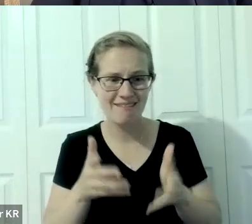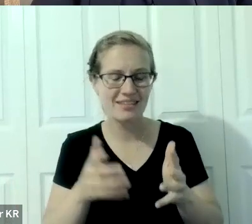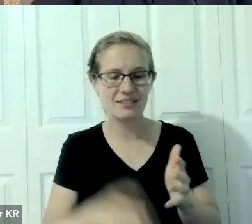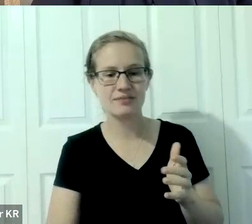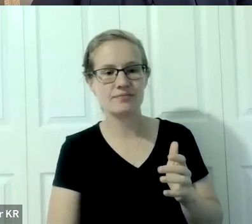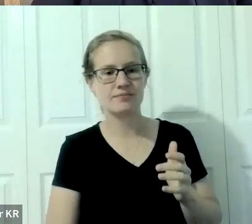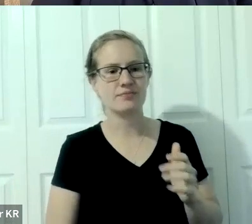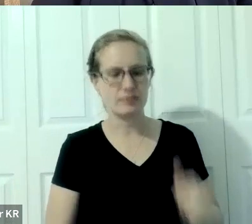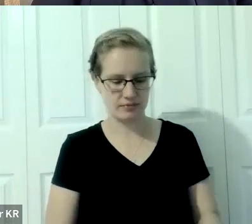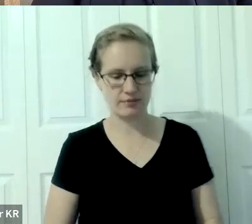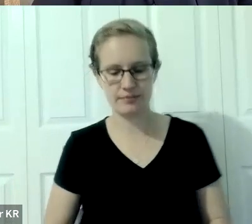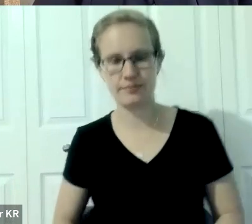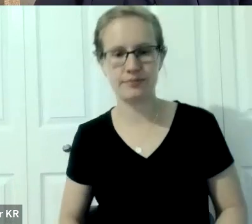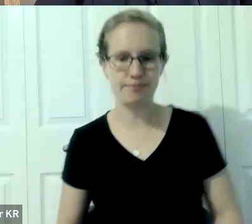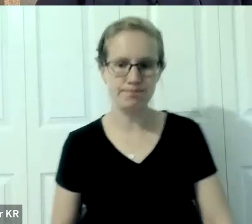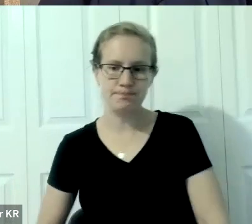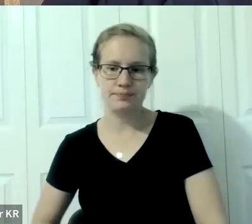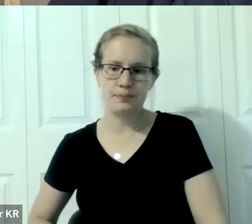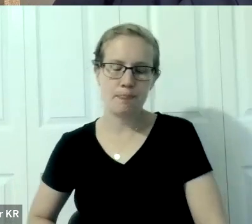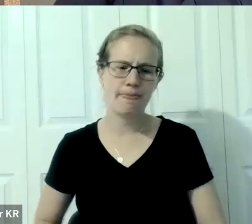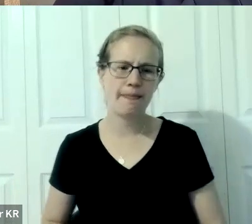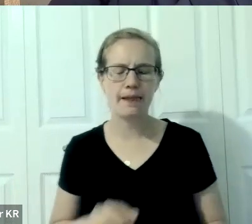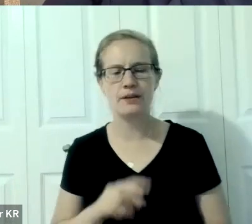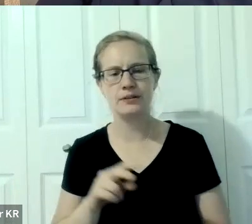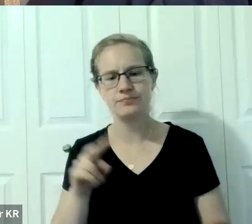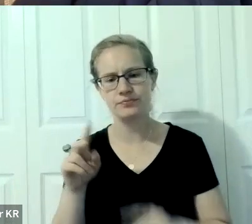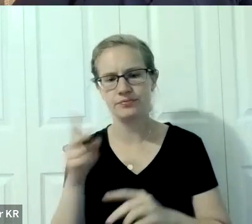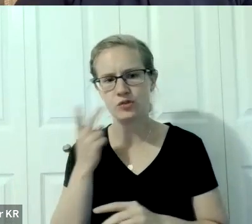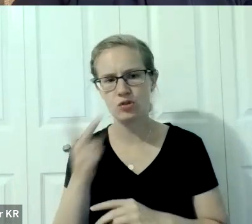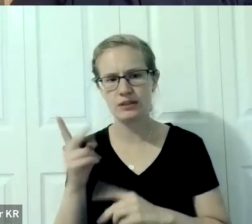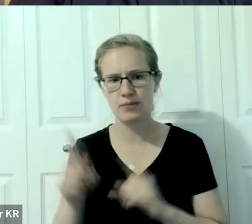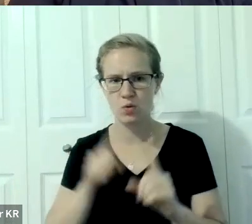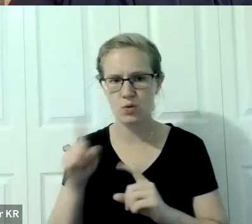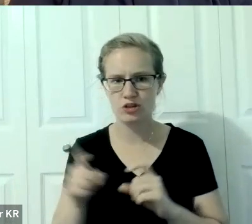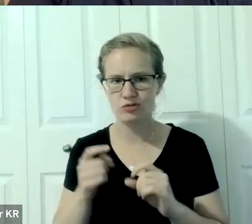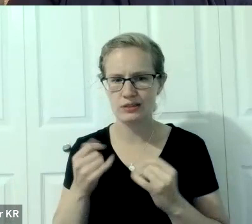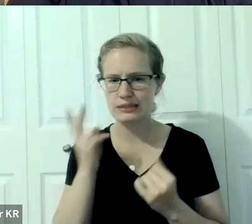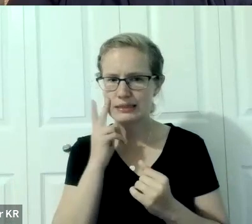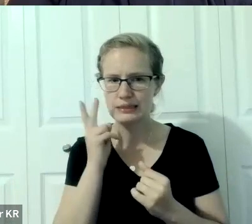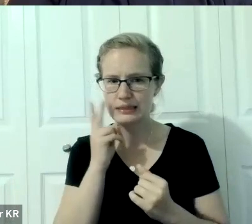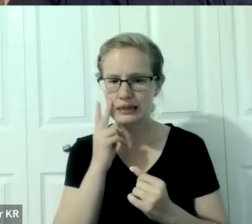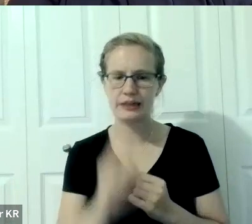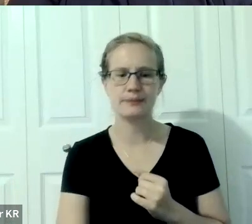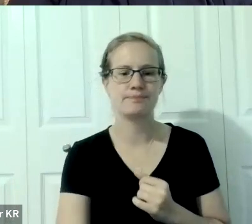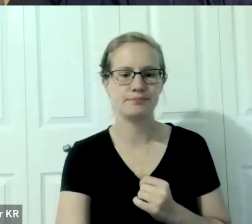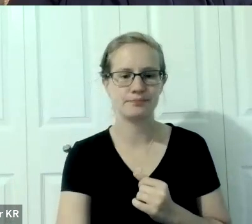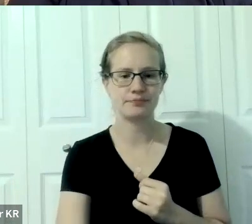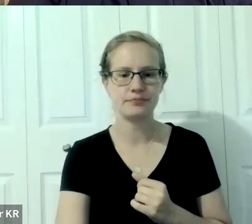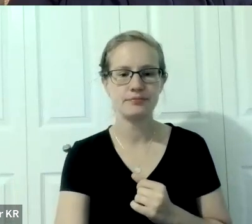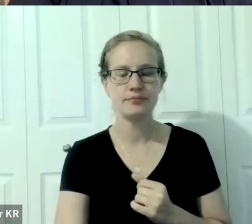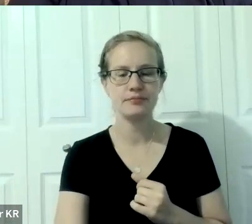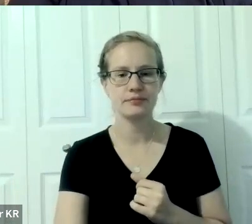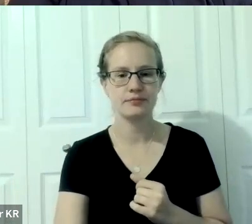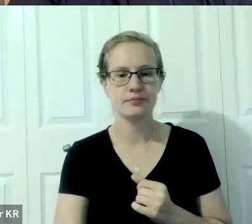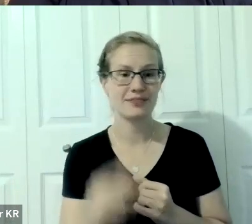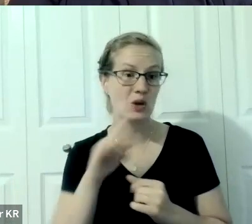I'll go to a couple of the questions here. And let's see some of the questions that come through. Well, this is one that